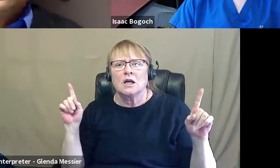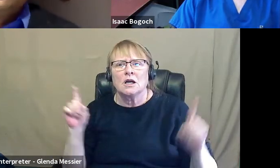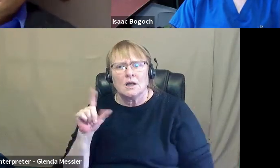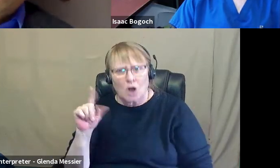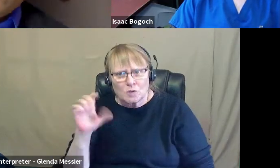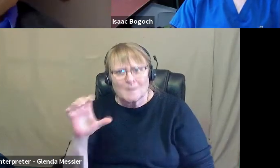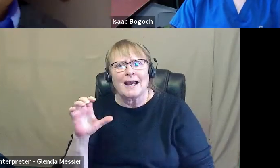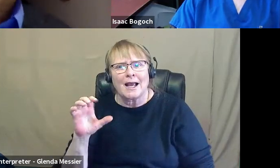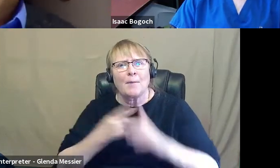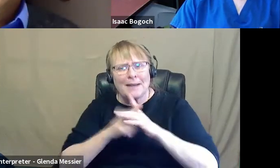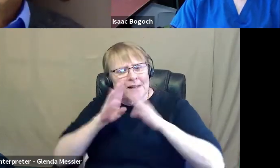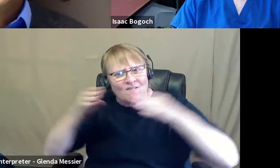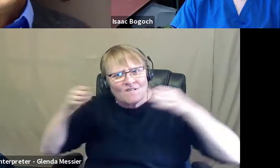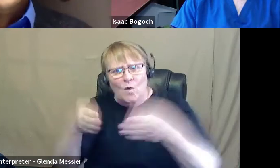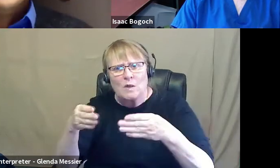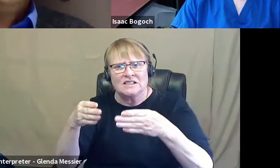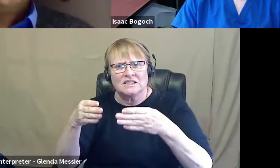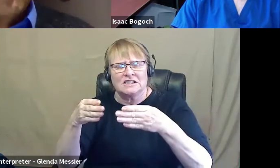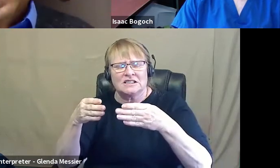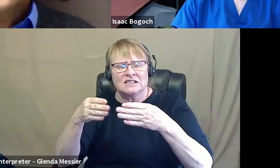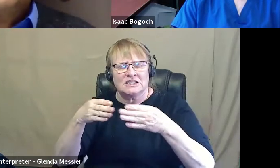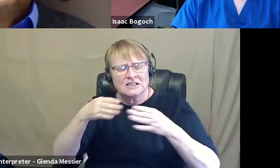focused on in phase 1 of the rollout.